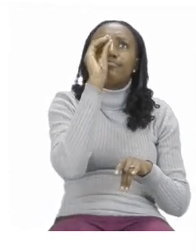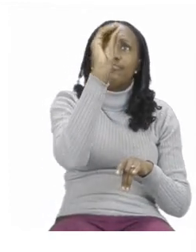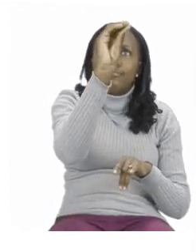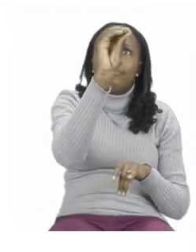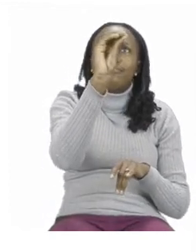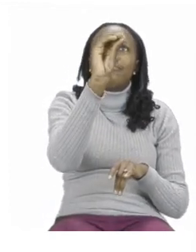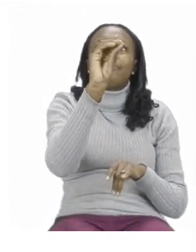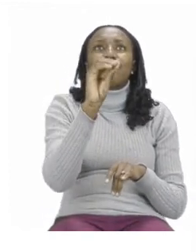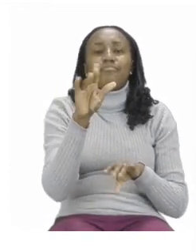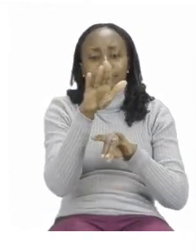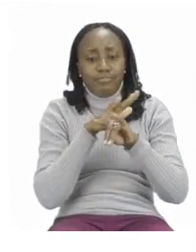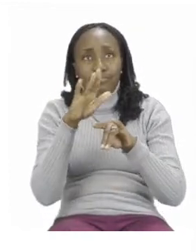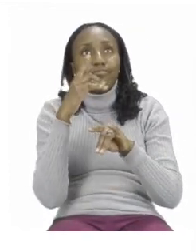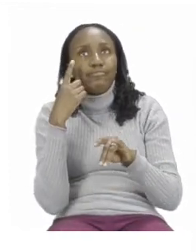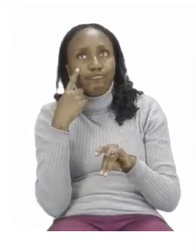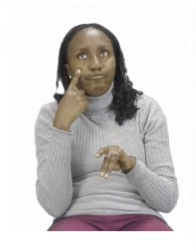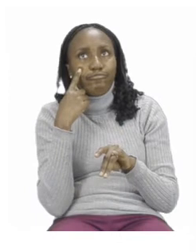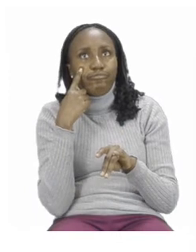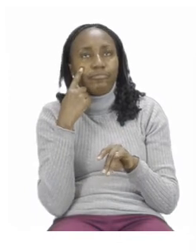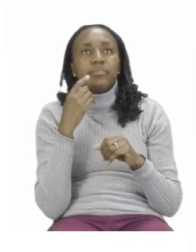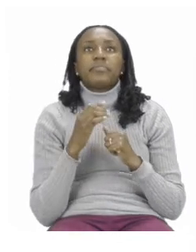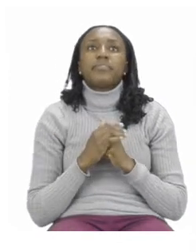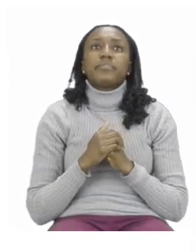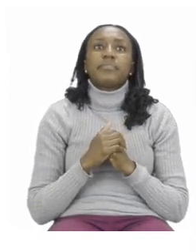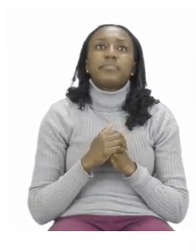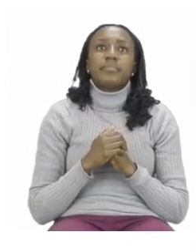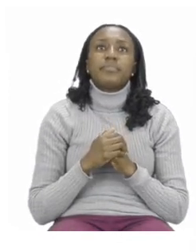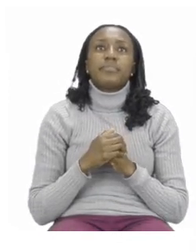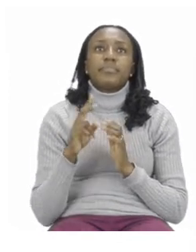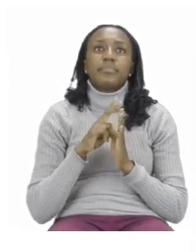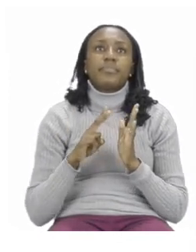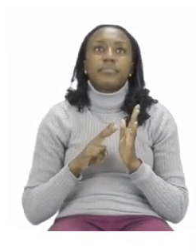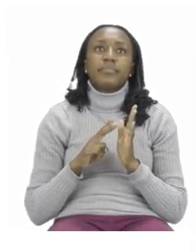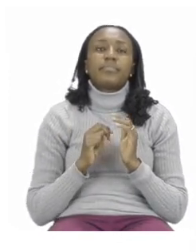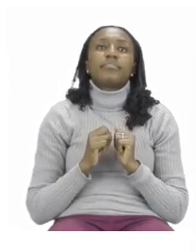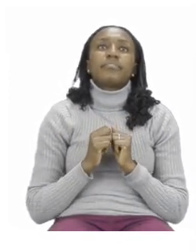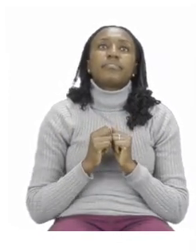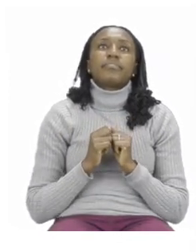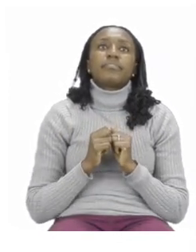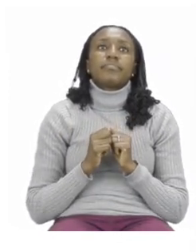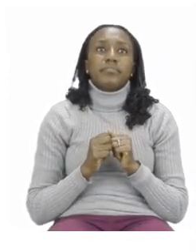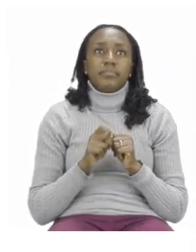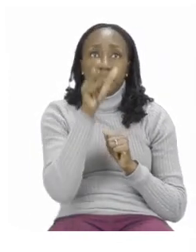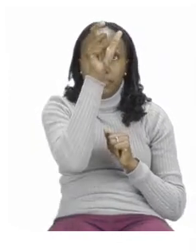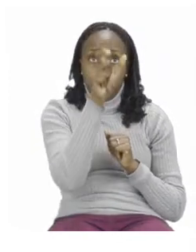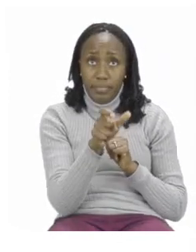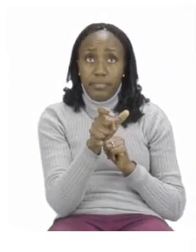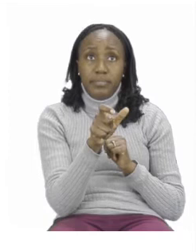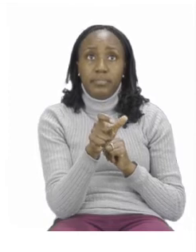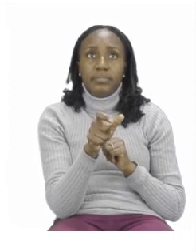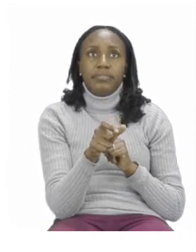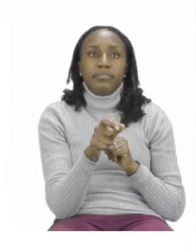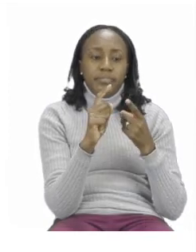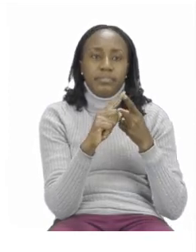names of the animals. Let's read what it says. Please repeat after me. We have